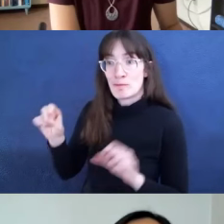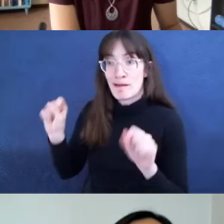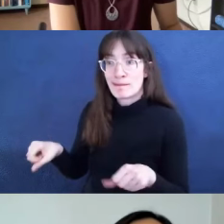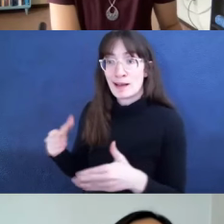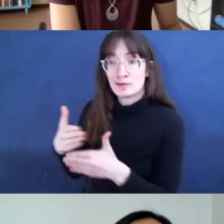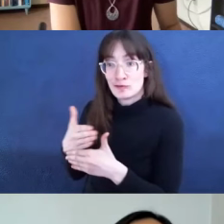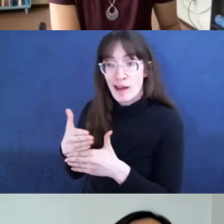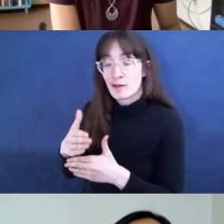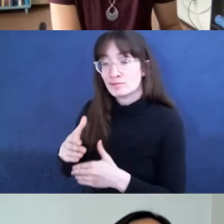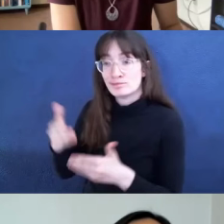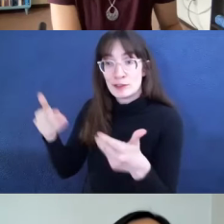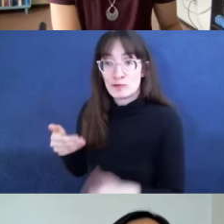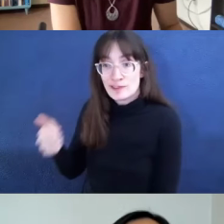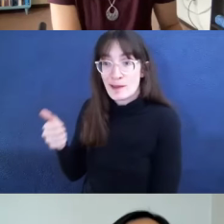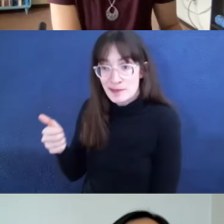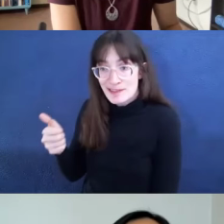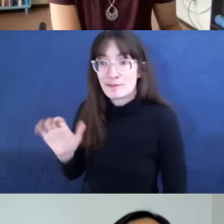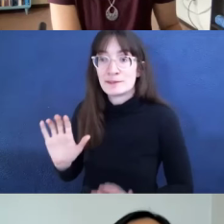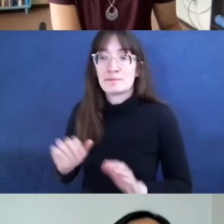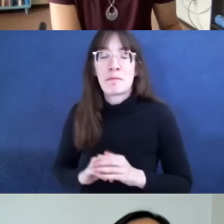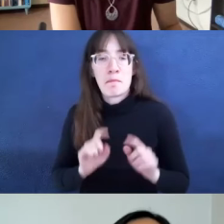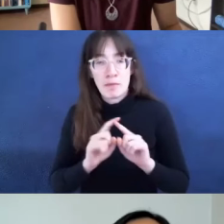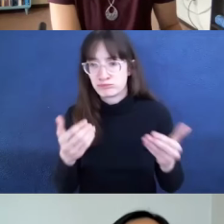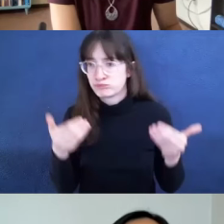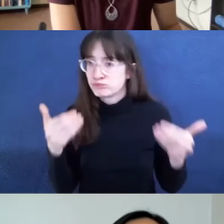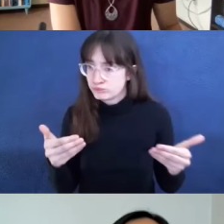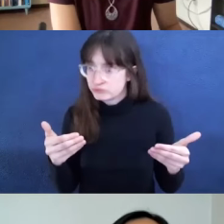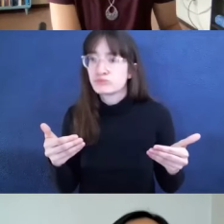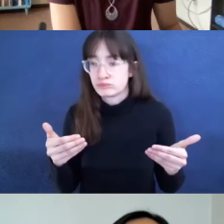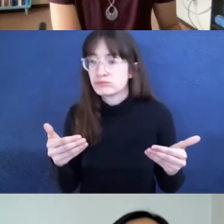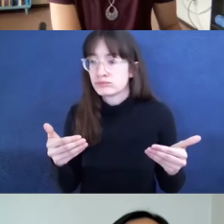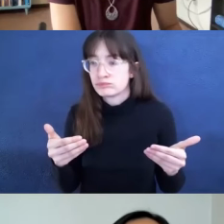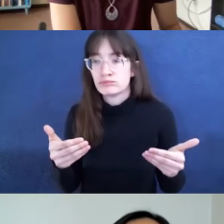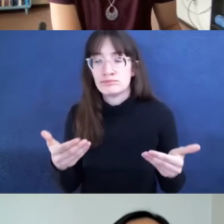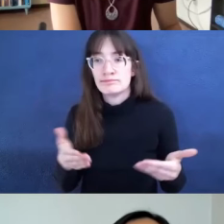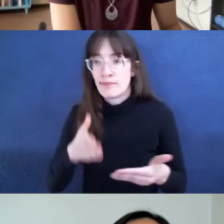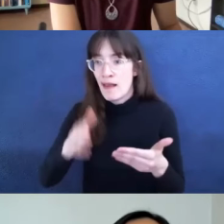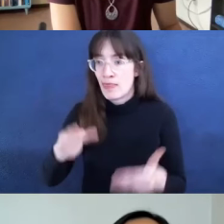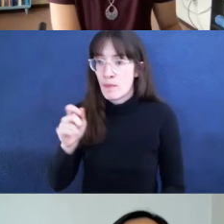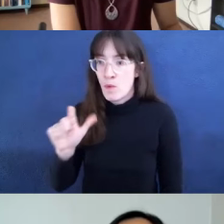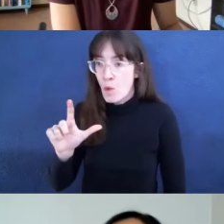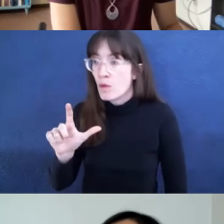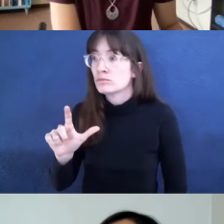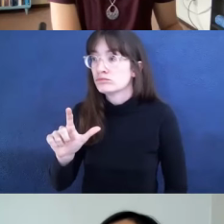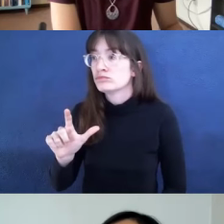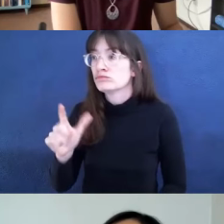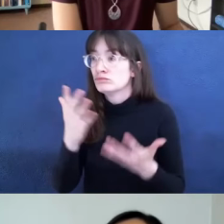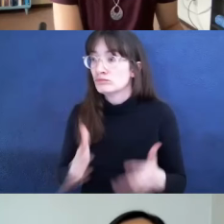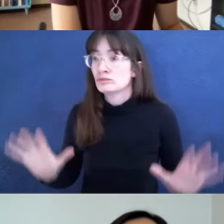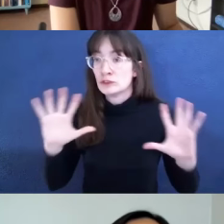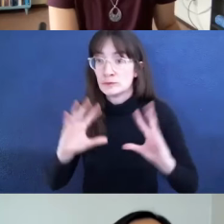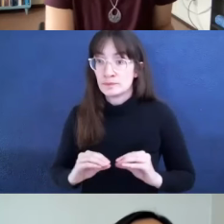about themselves in a moment here, but I'll go ahead and end the poll here so you can kind of